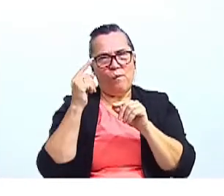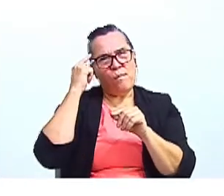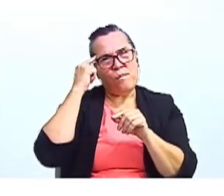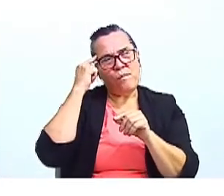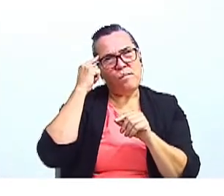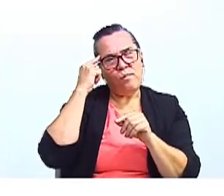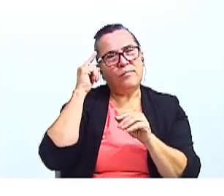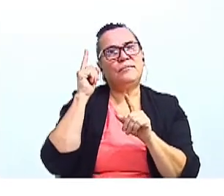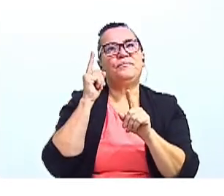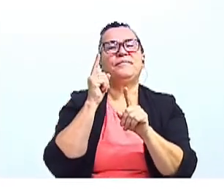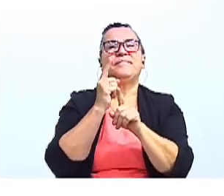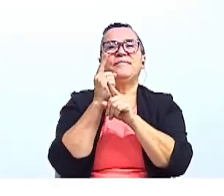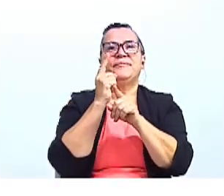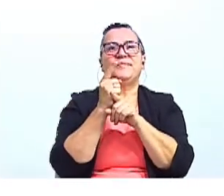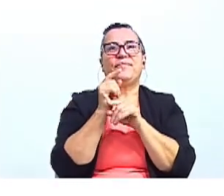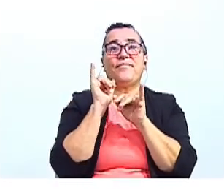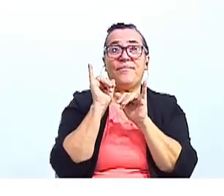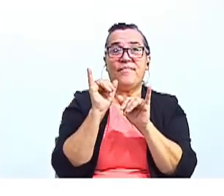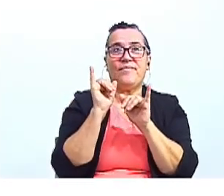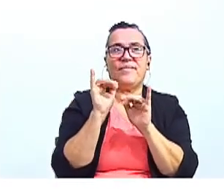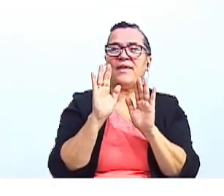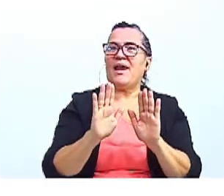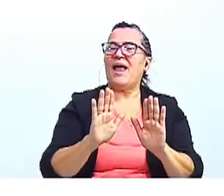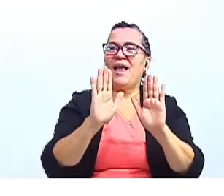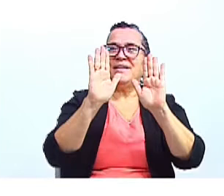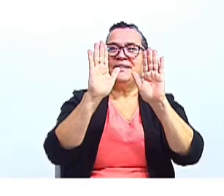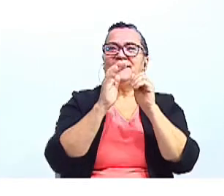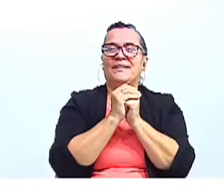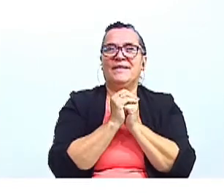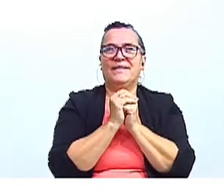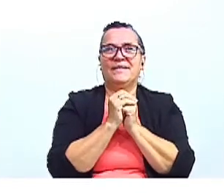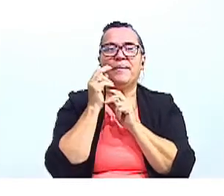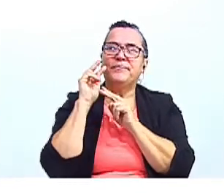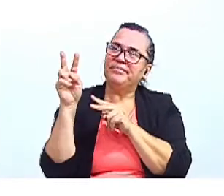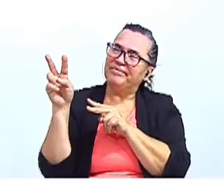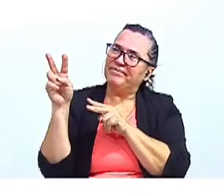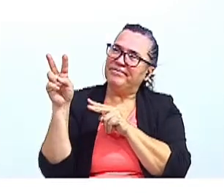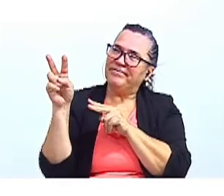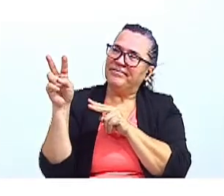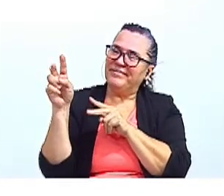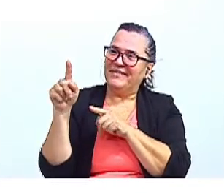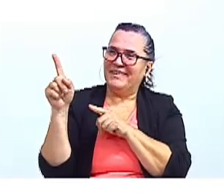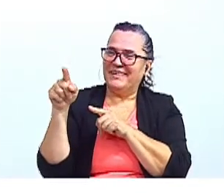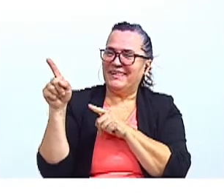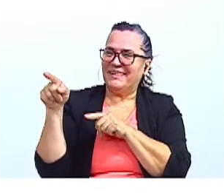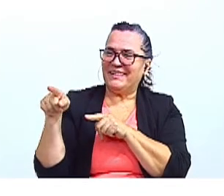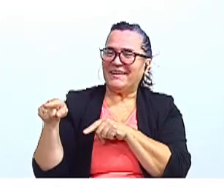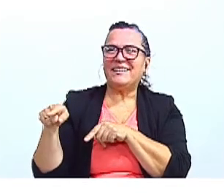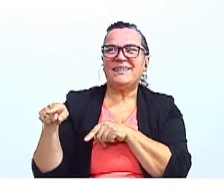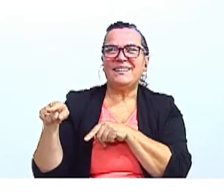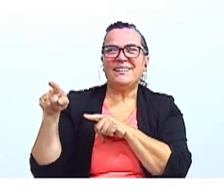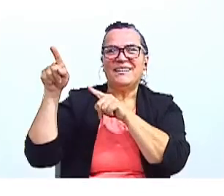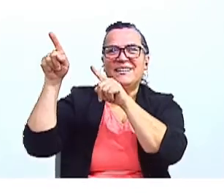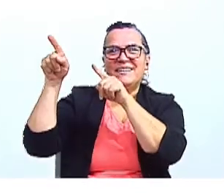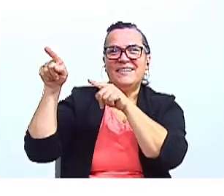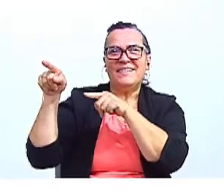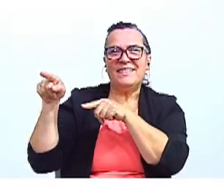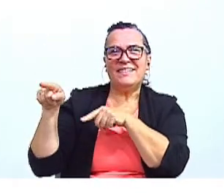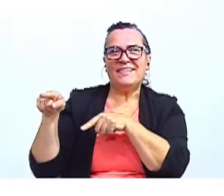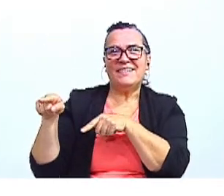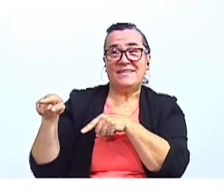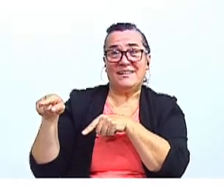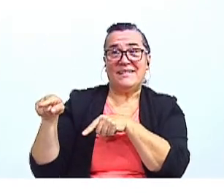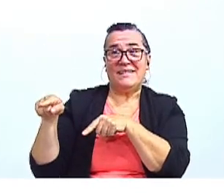that. Okay, excellent. Let's look at the answer. Okay,